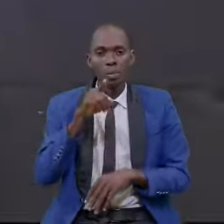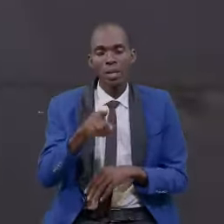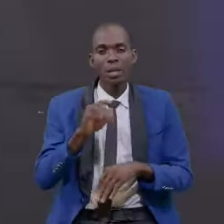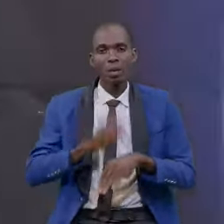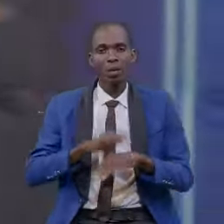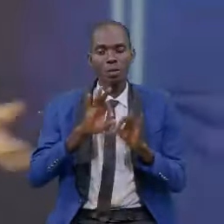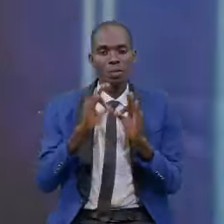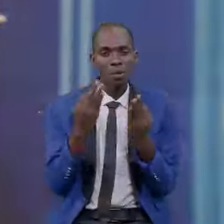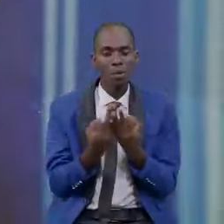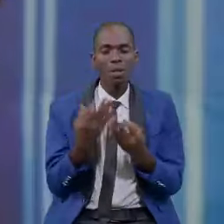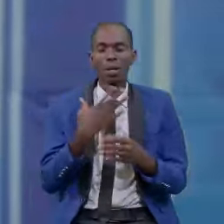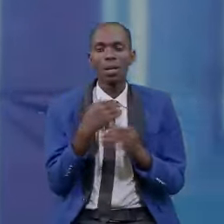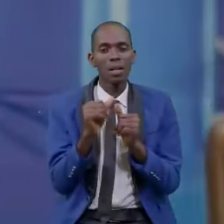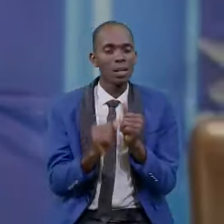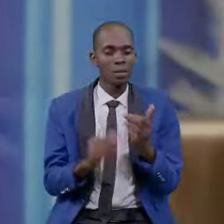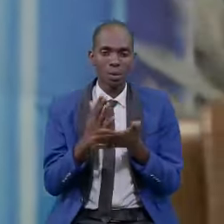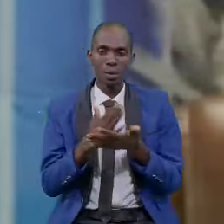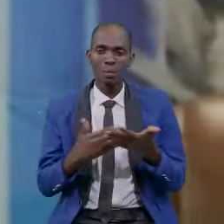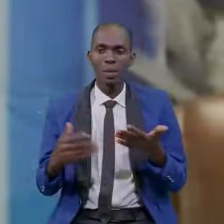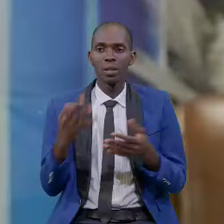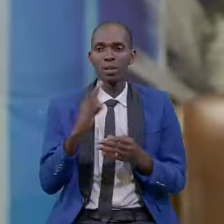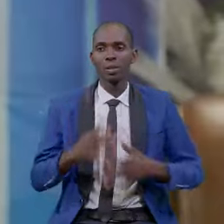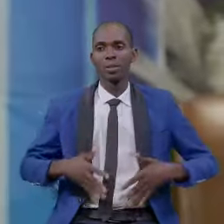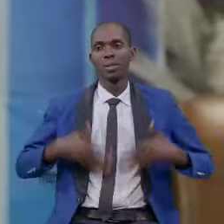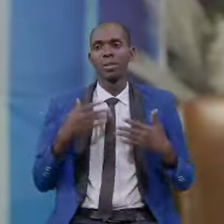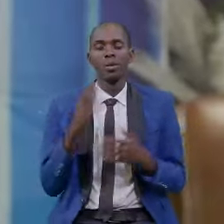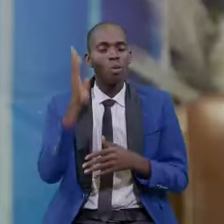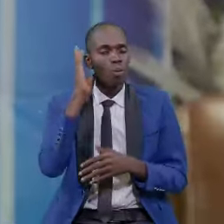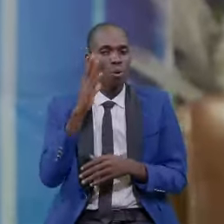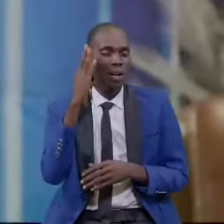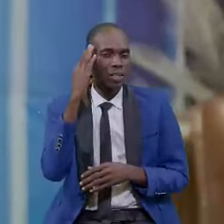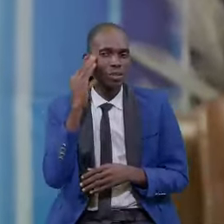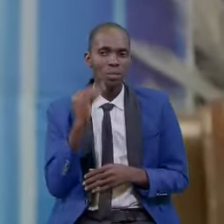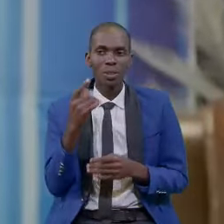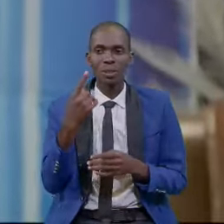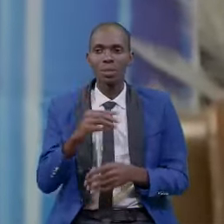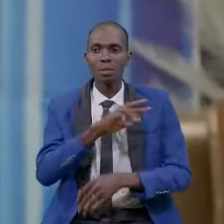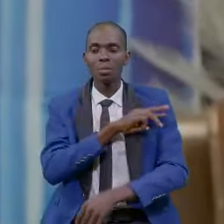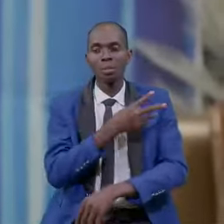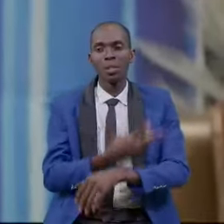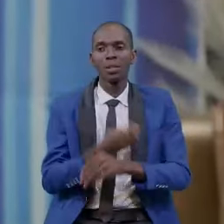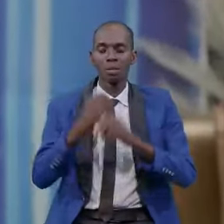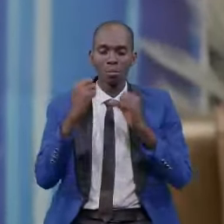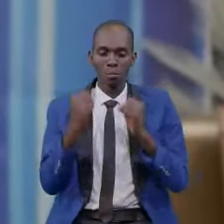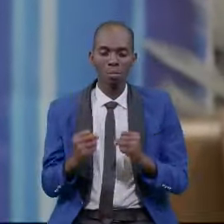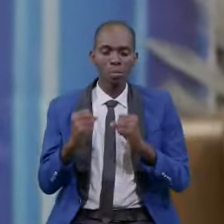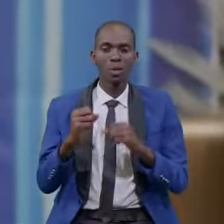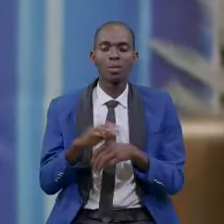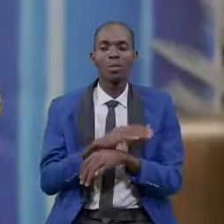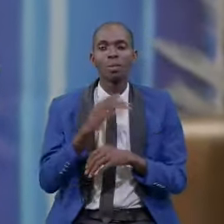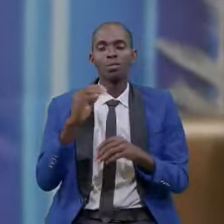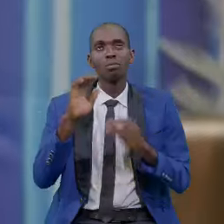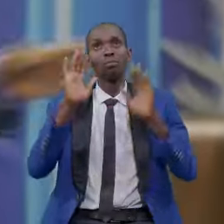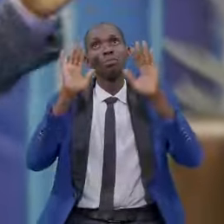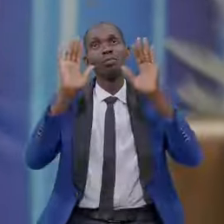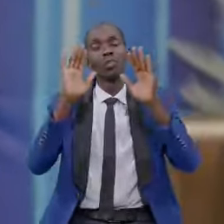And every part of your life will experience the mighty, powerful signs and